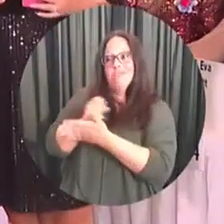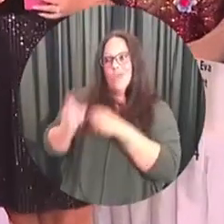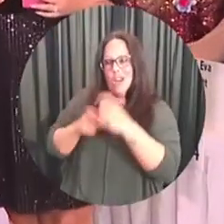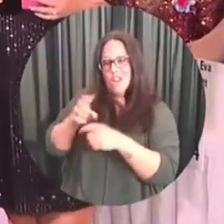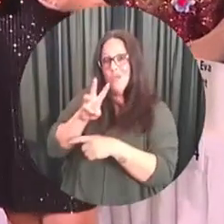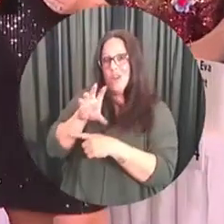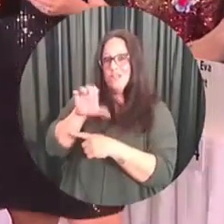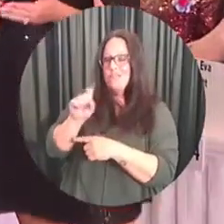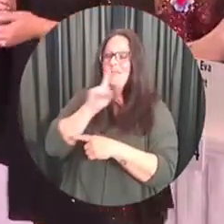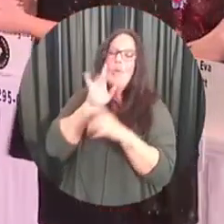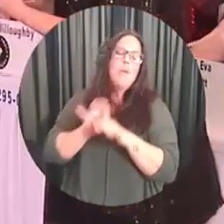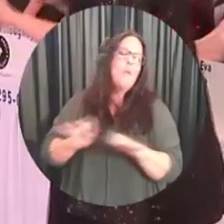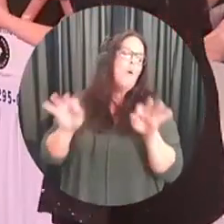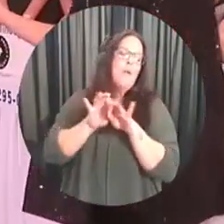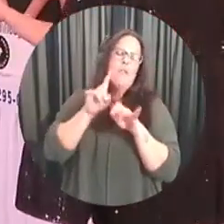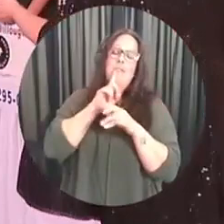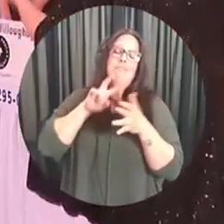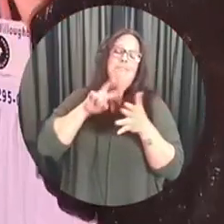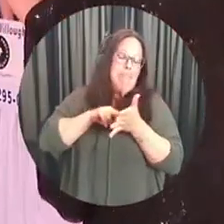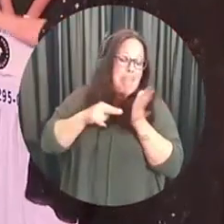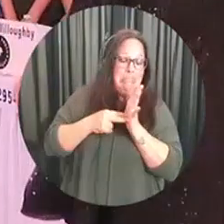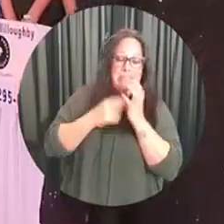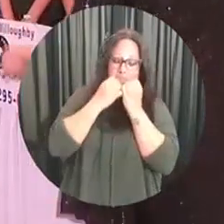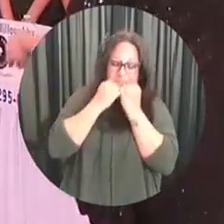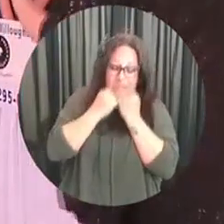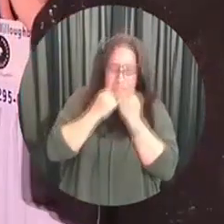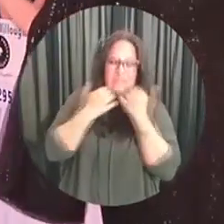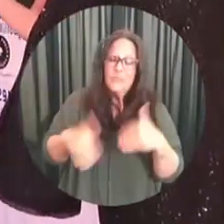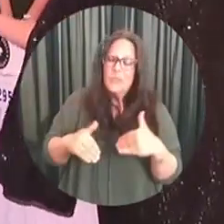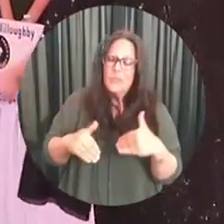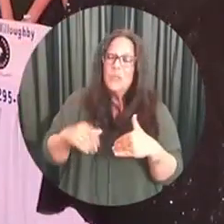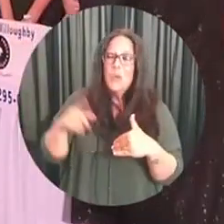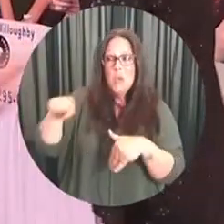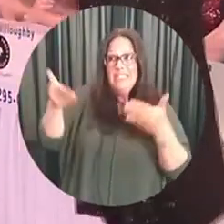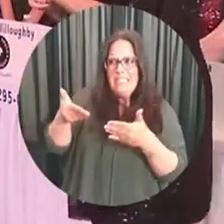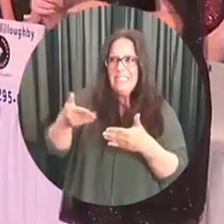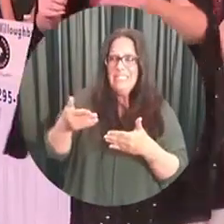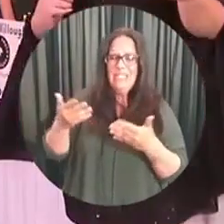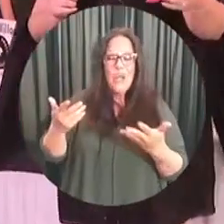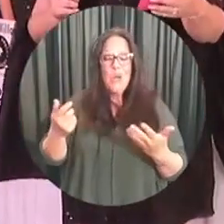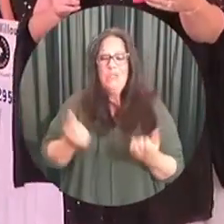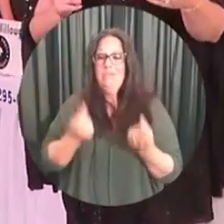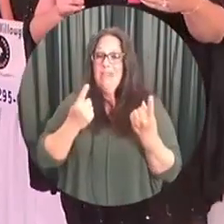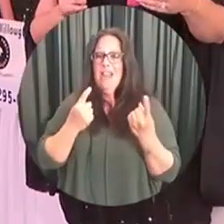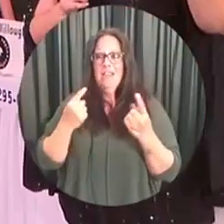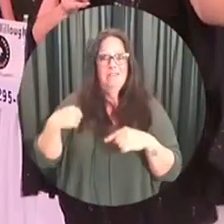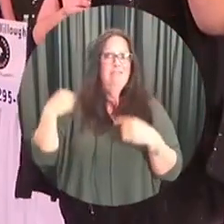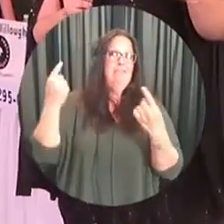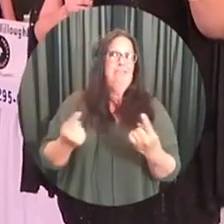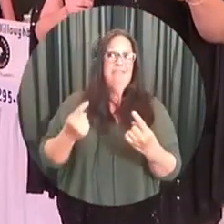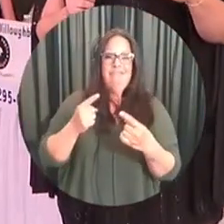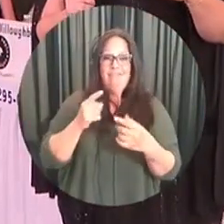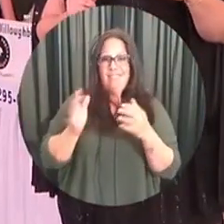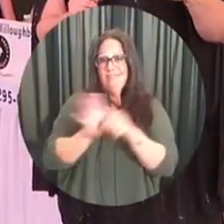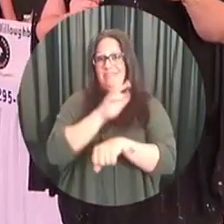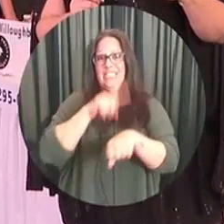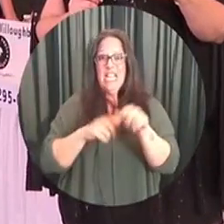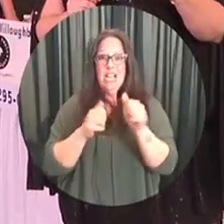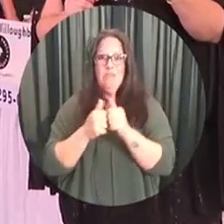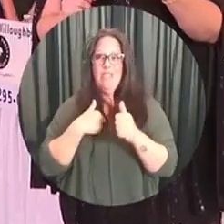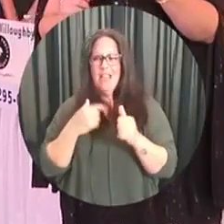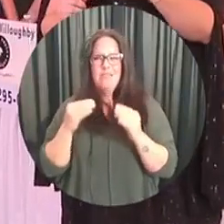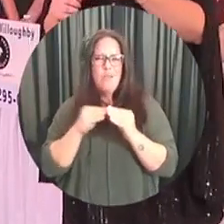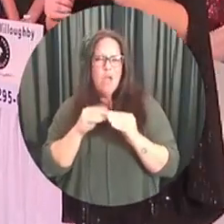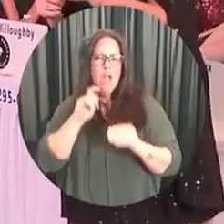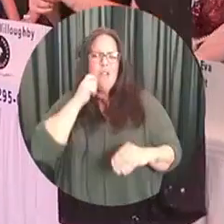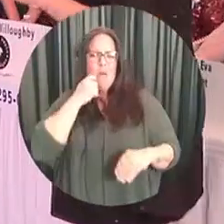and very meaningful. I mean, these guys are teenagers, so let's face it, spending an hour with us, they probably didn't want to really want to do that. There's more cool things to do, so I'm